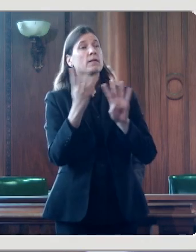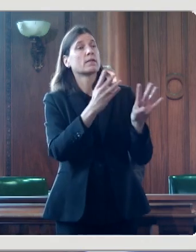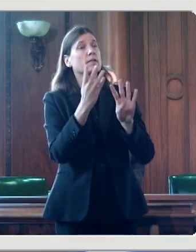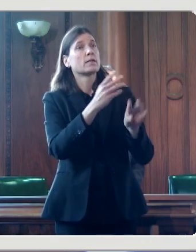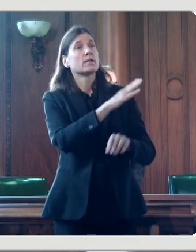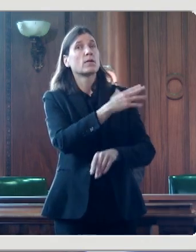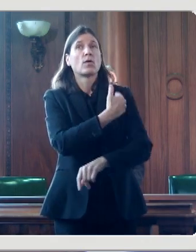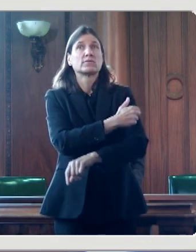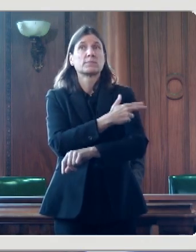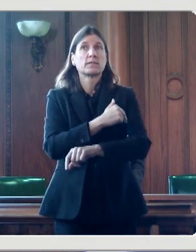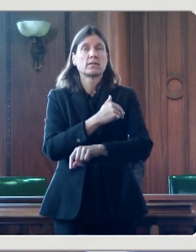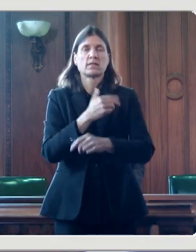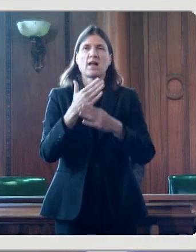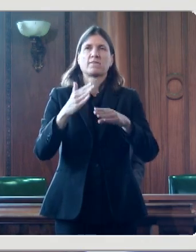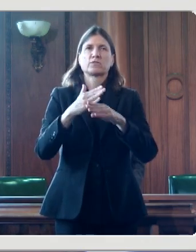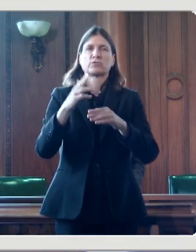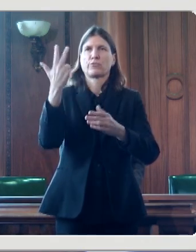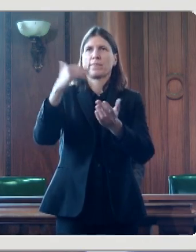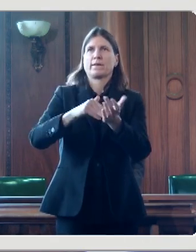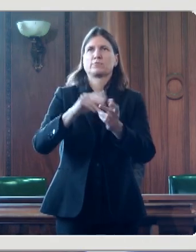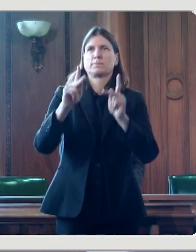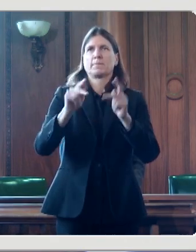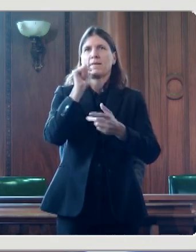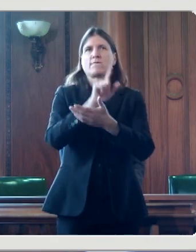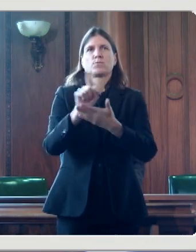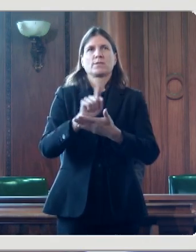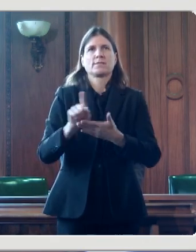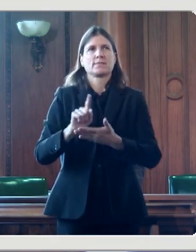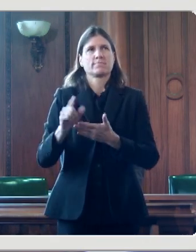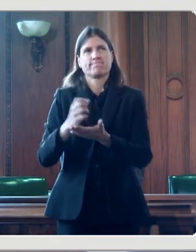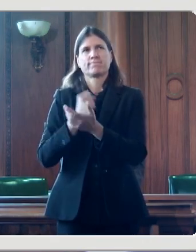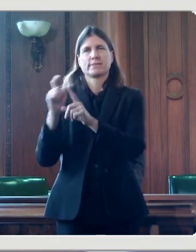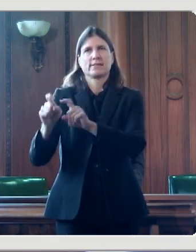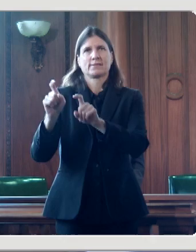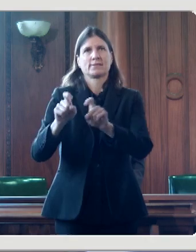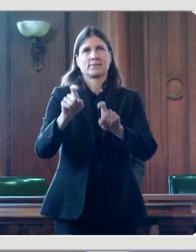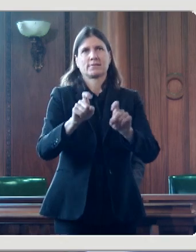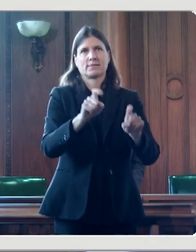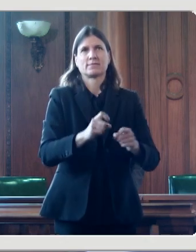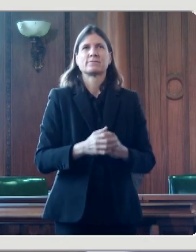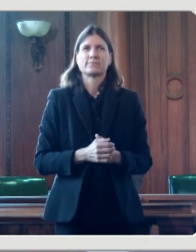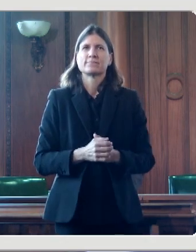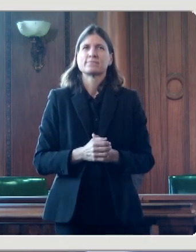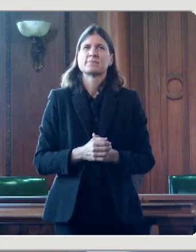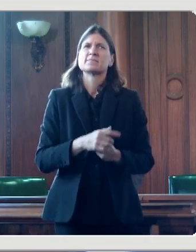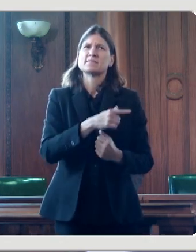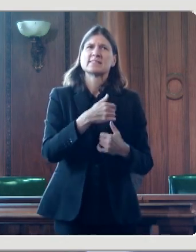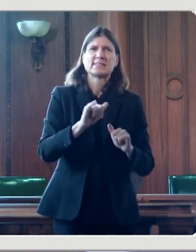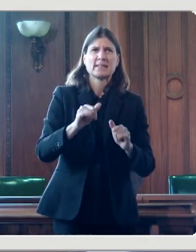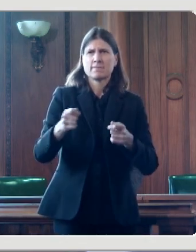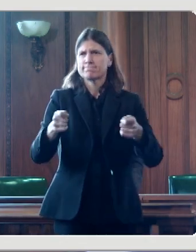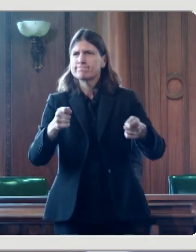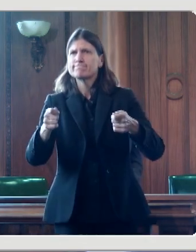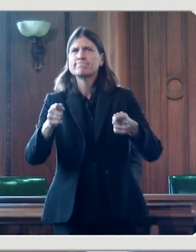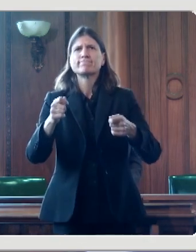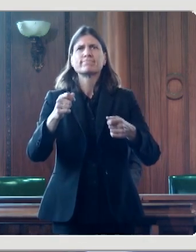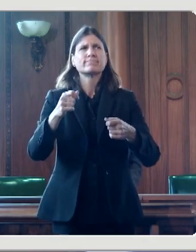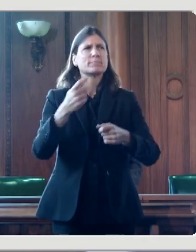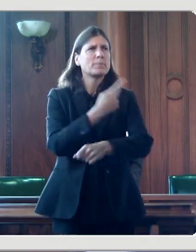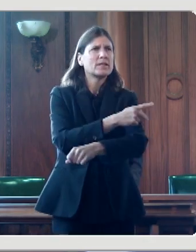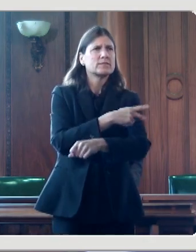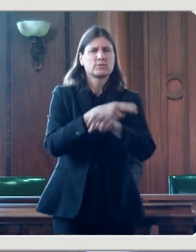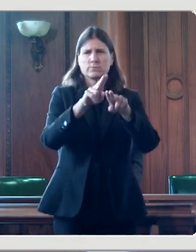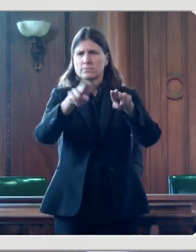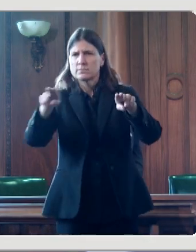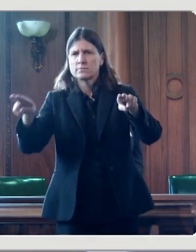of overall capacity, but it is tested at certain moments. We are managing okay in terms of testing and supplies